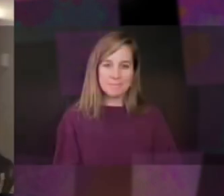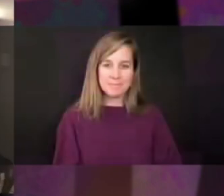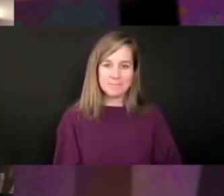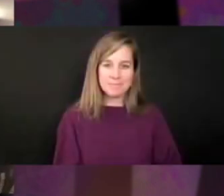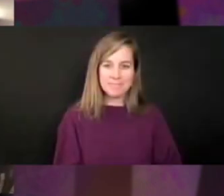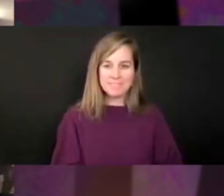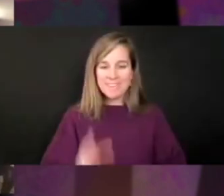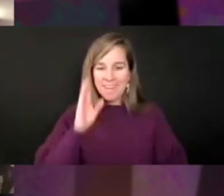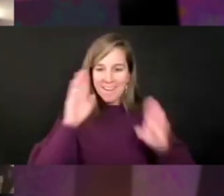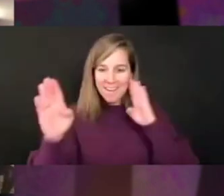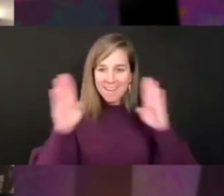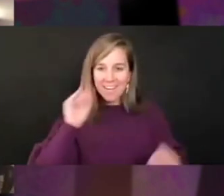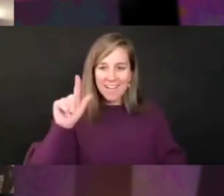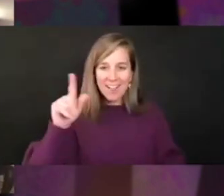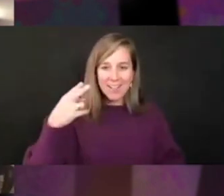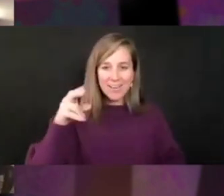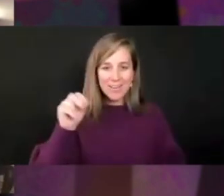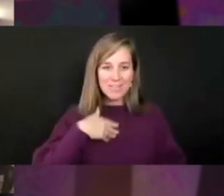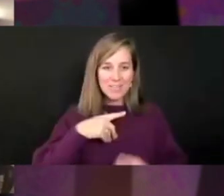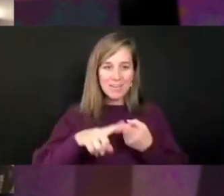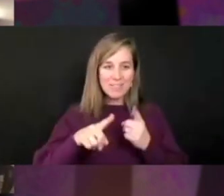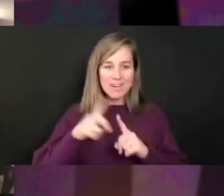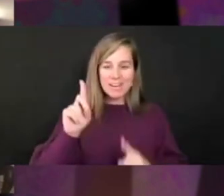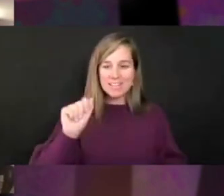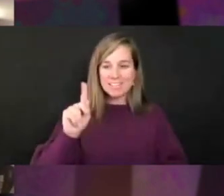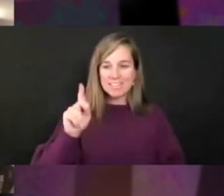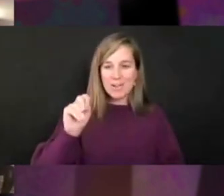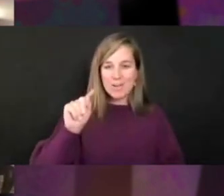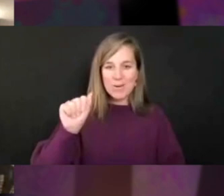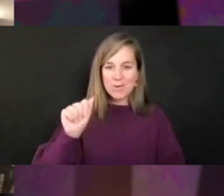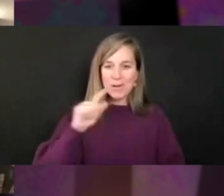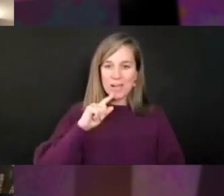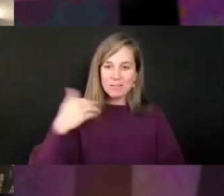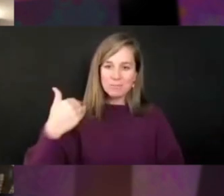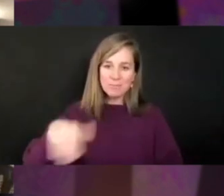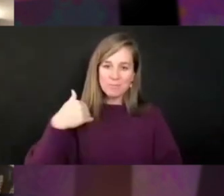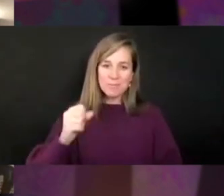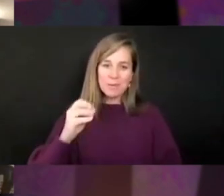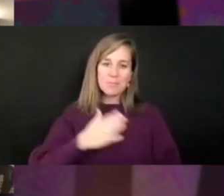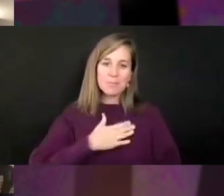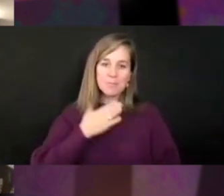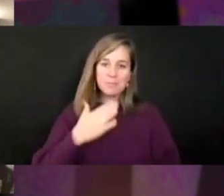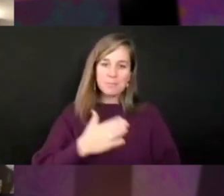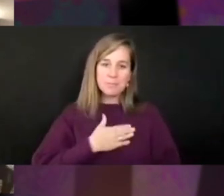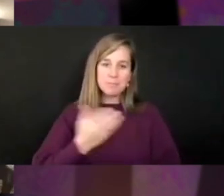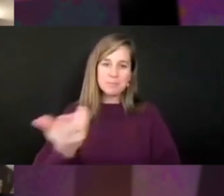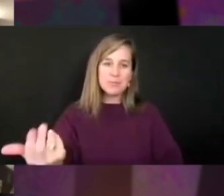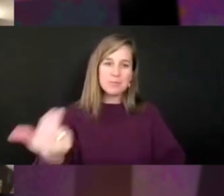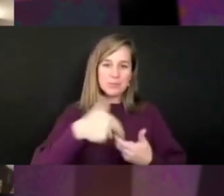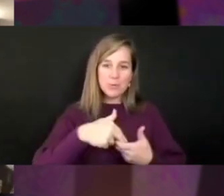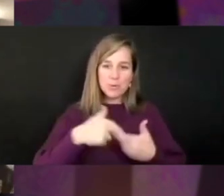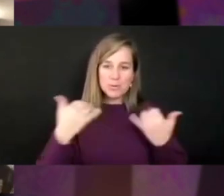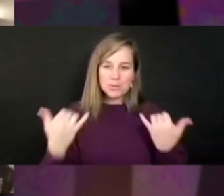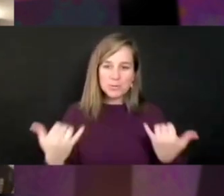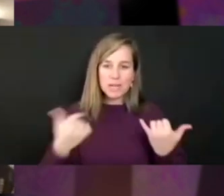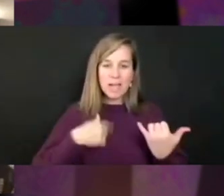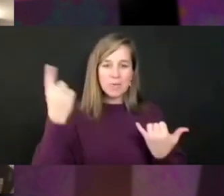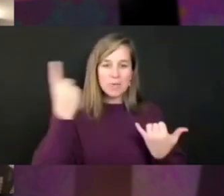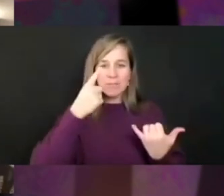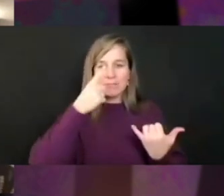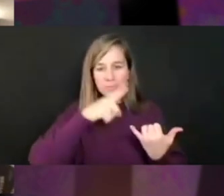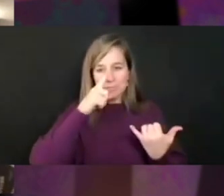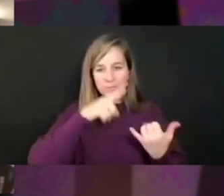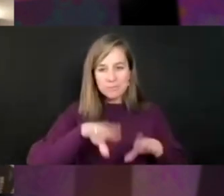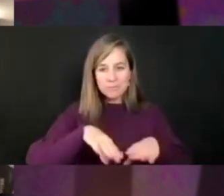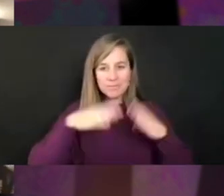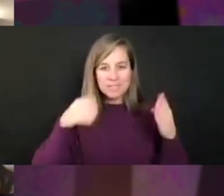Aloha, my friend Dakota. So nice to have you with me for this conversation. Thank you for joining us. I wonder if you would mind beginning